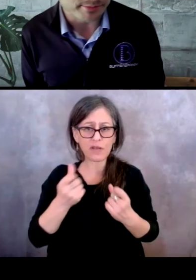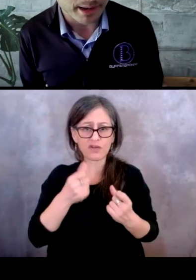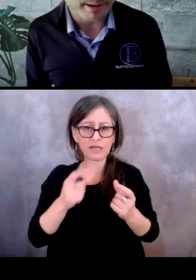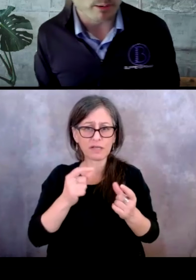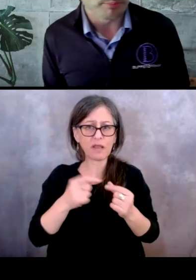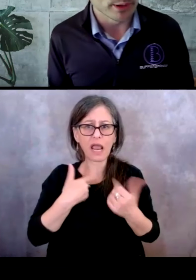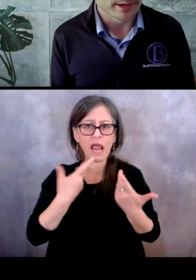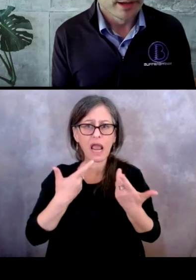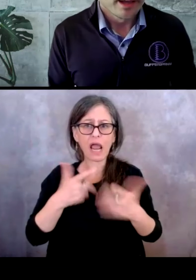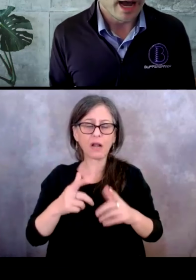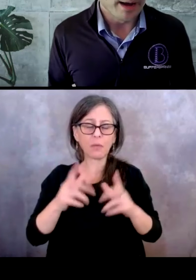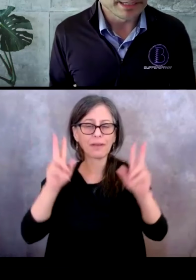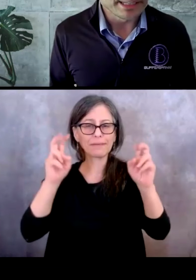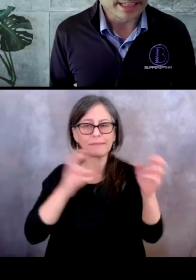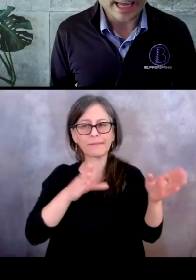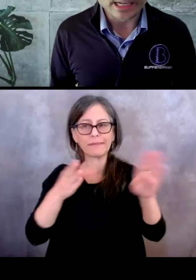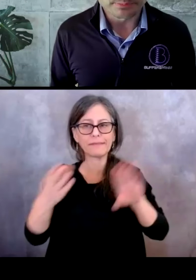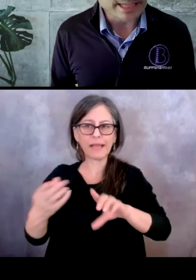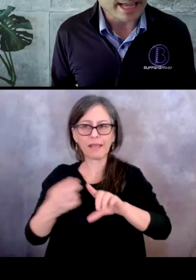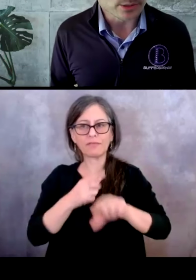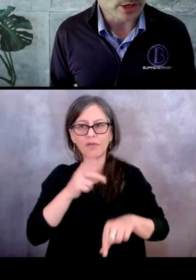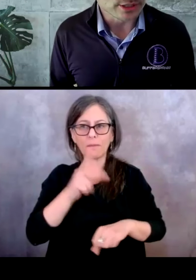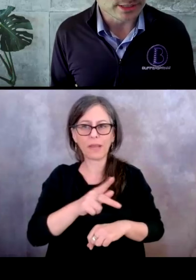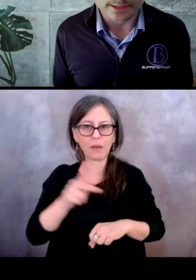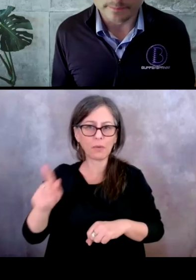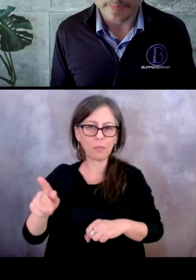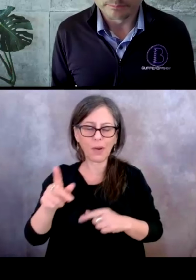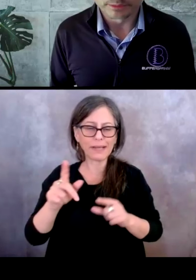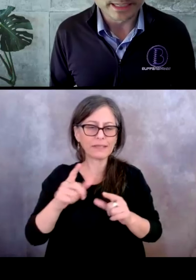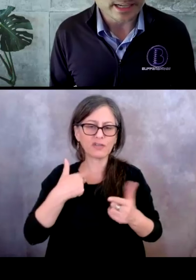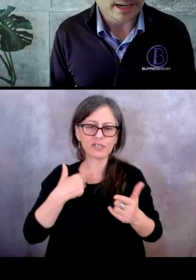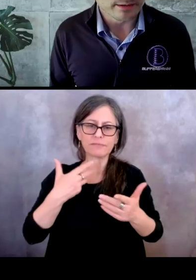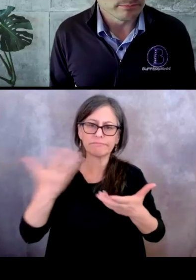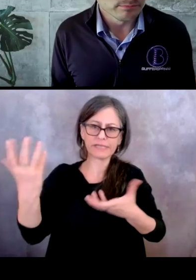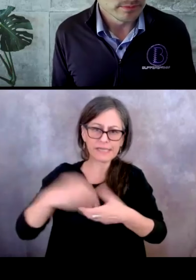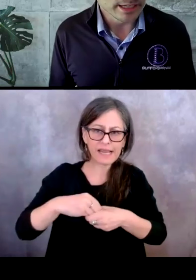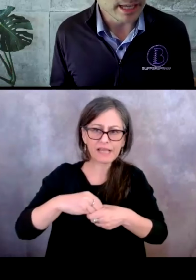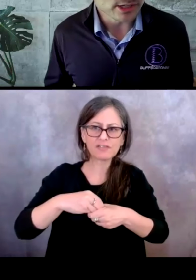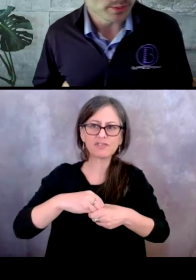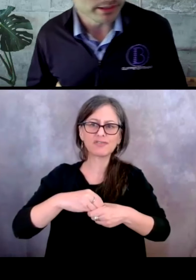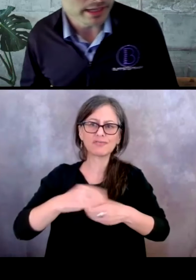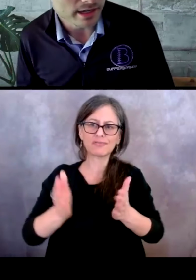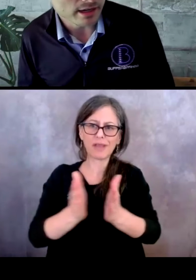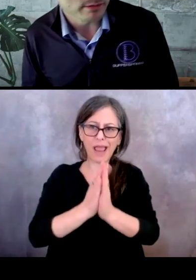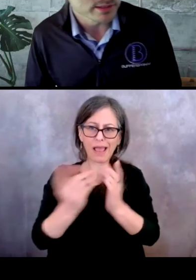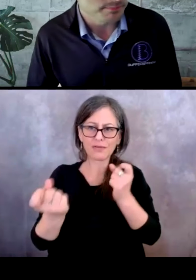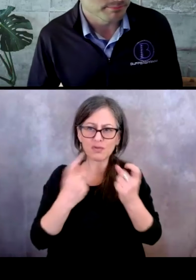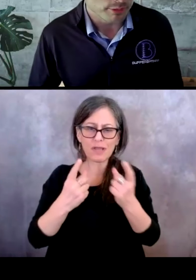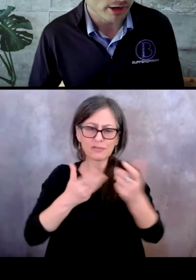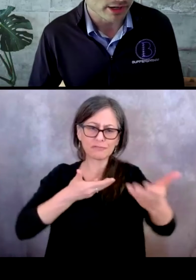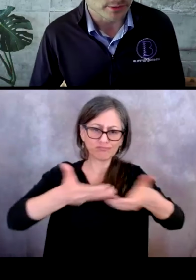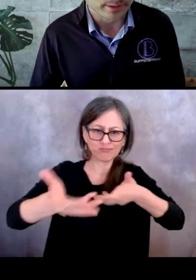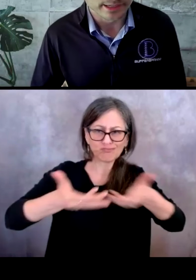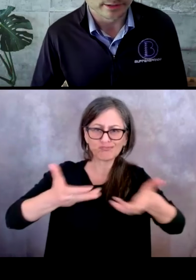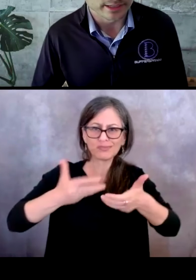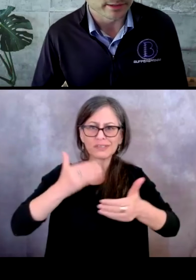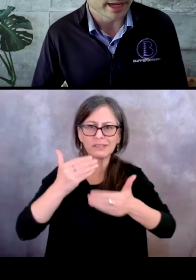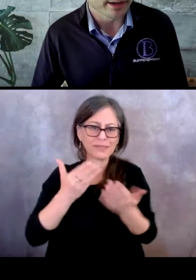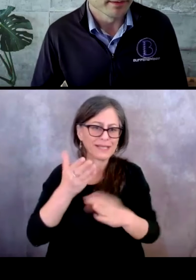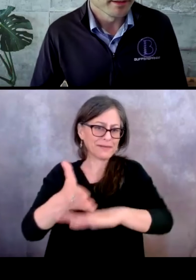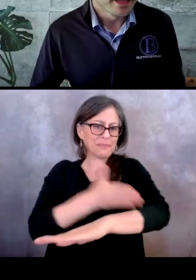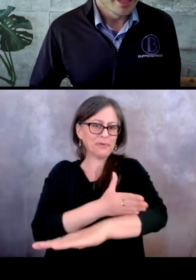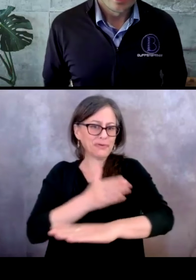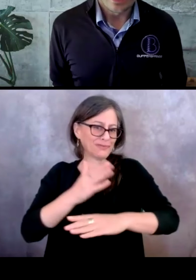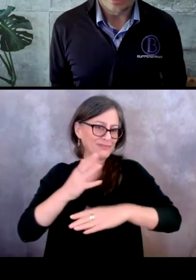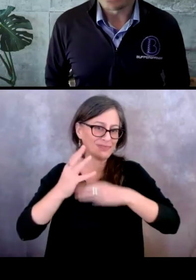to be death by PowerPoint. Please engage, please ask questions, and please engage so we can get some progress here at the end of the